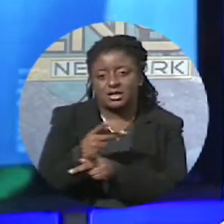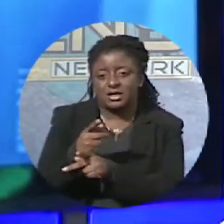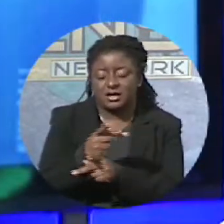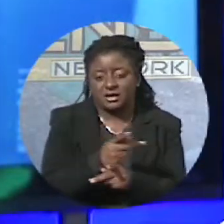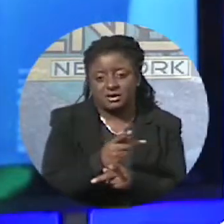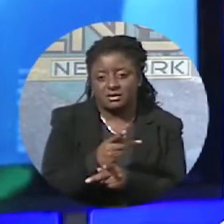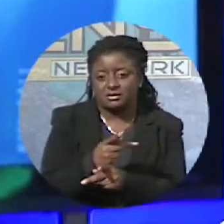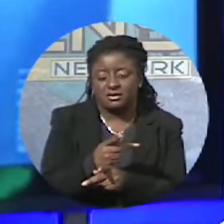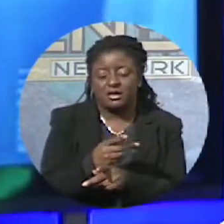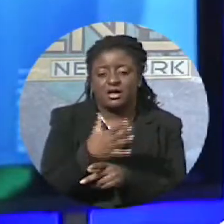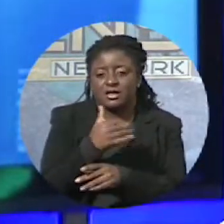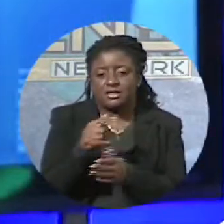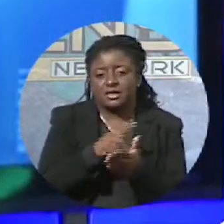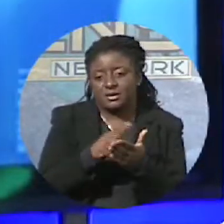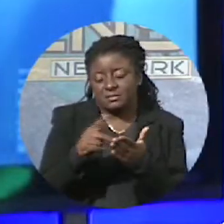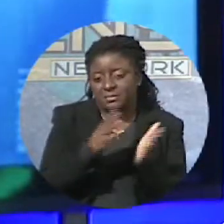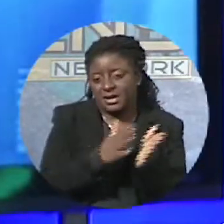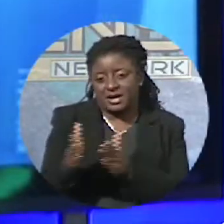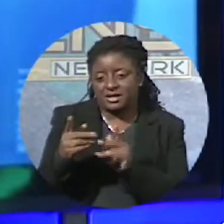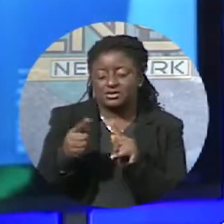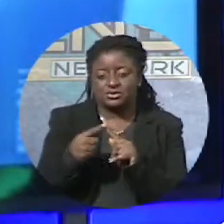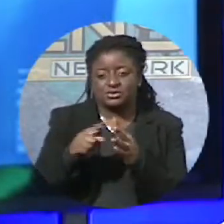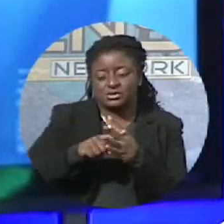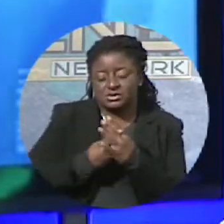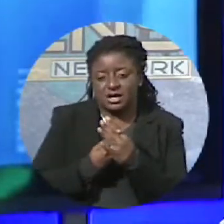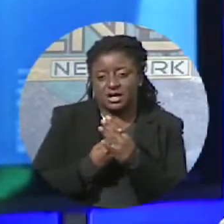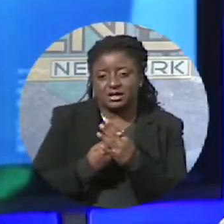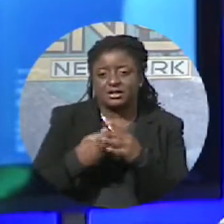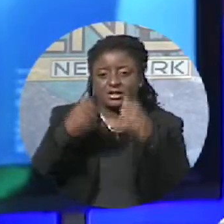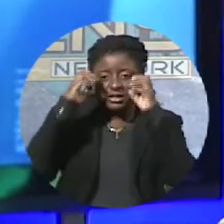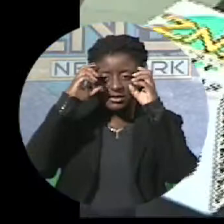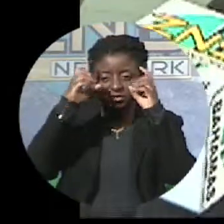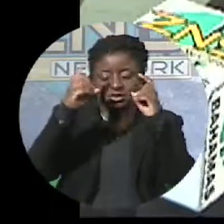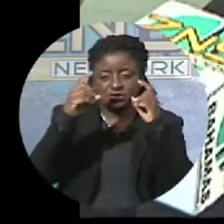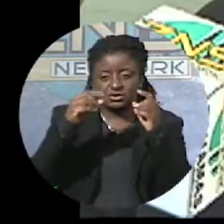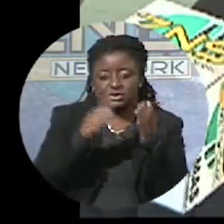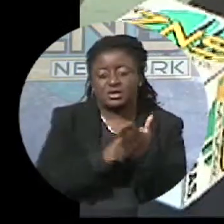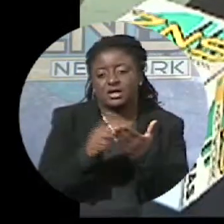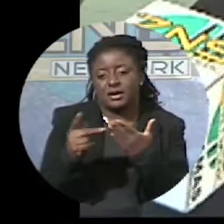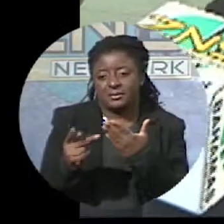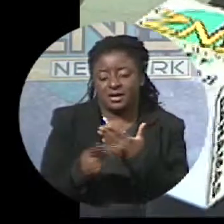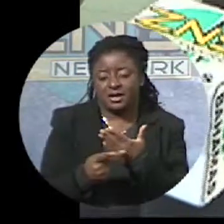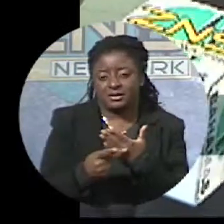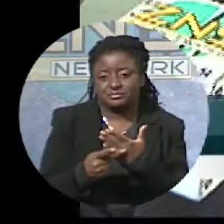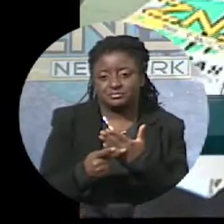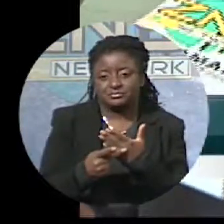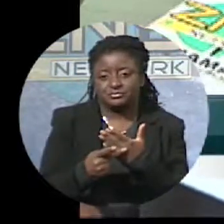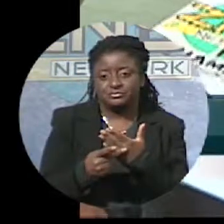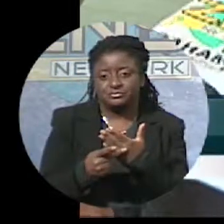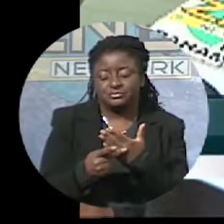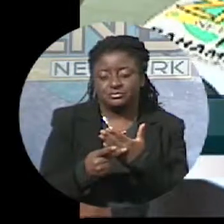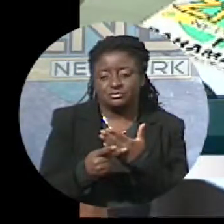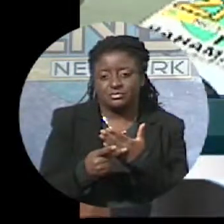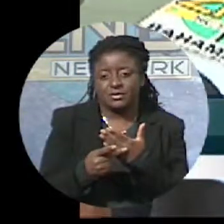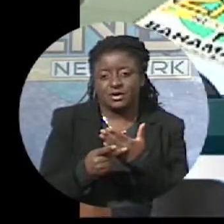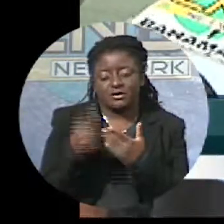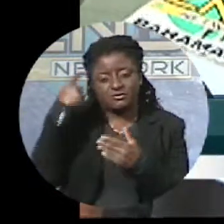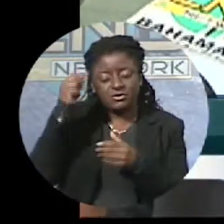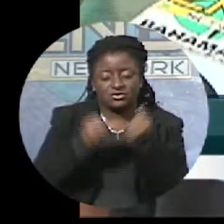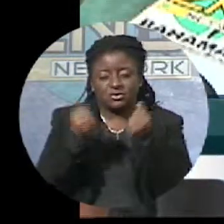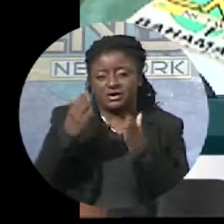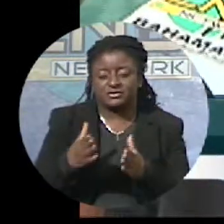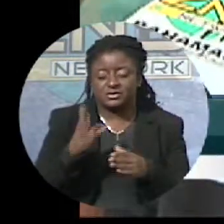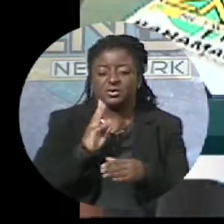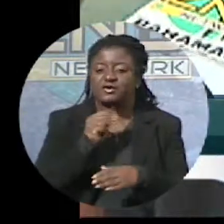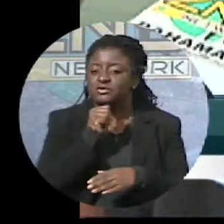educational campaign that will allow motorists to drive more safely. We haven't gotten any sort of empirical data on yet,